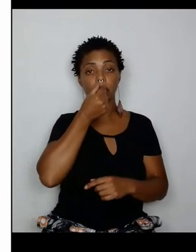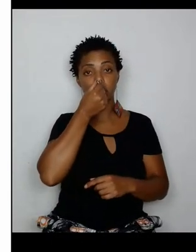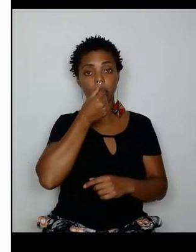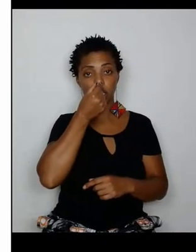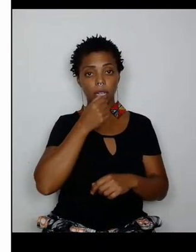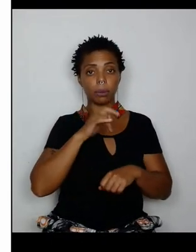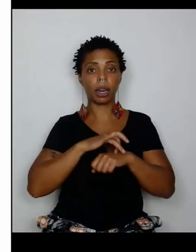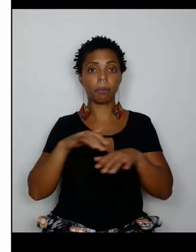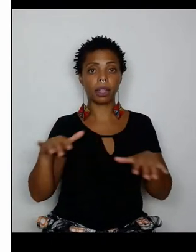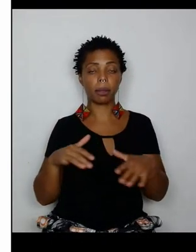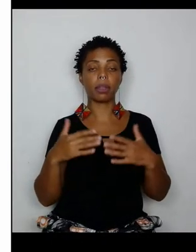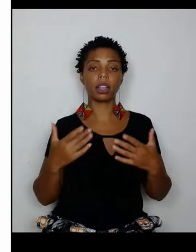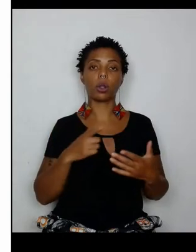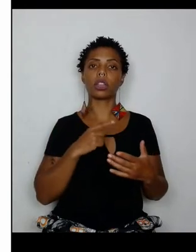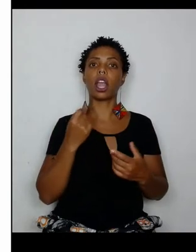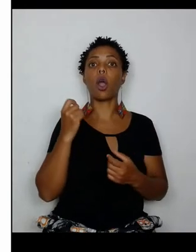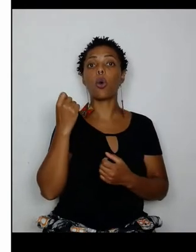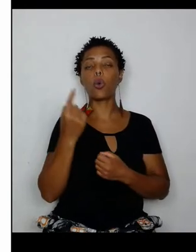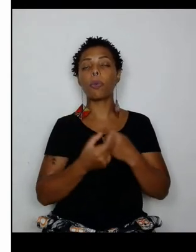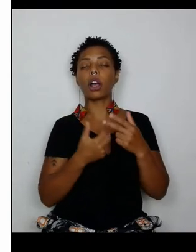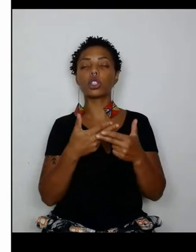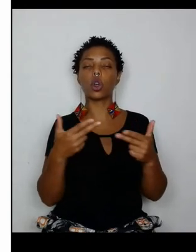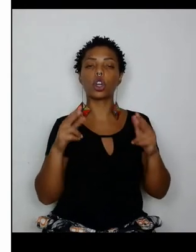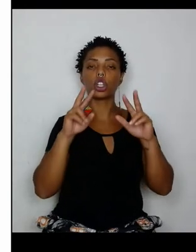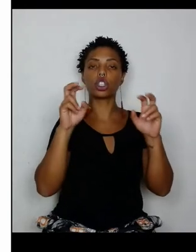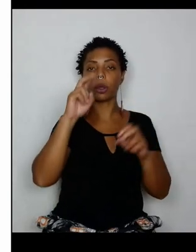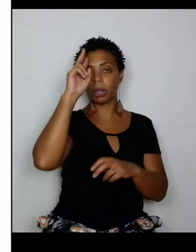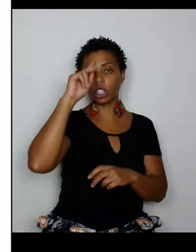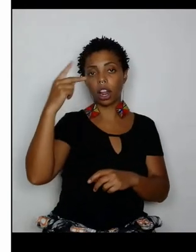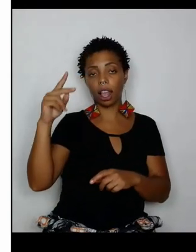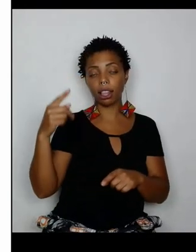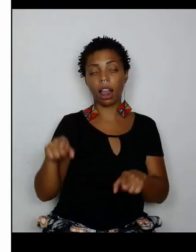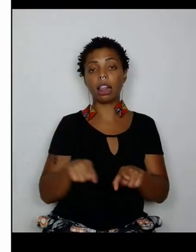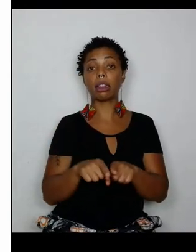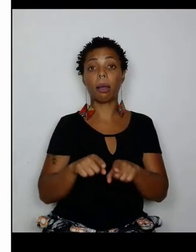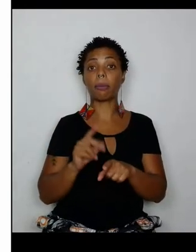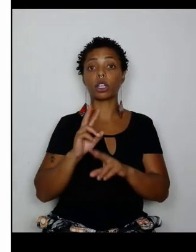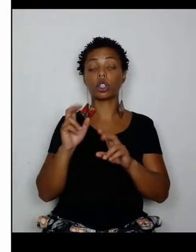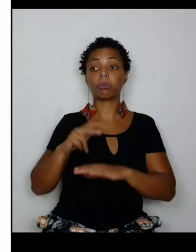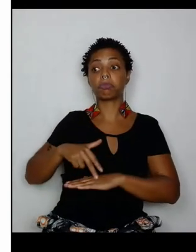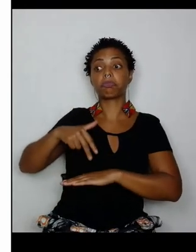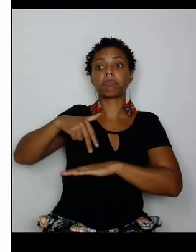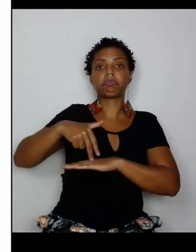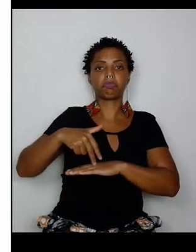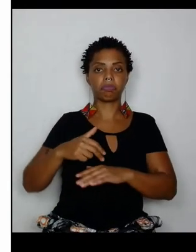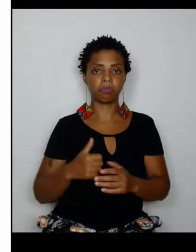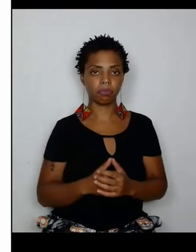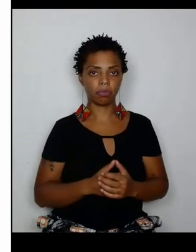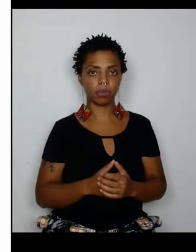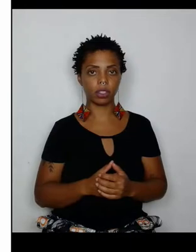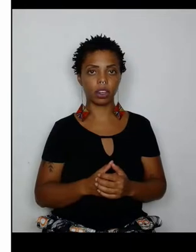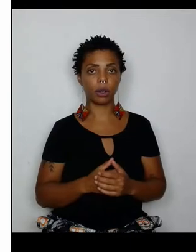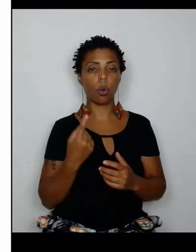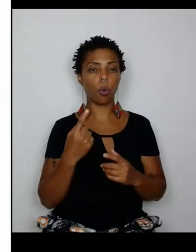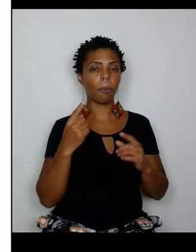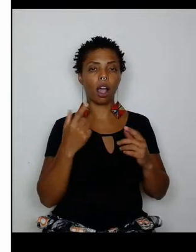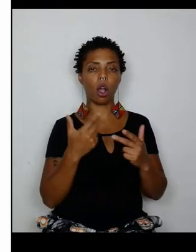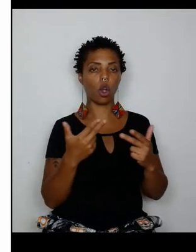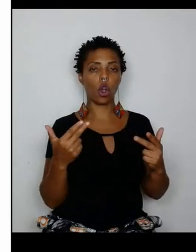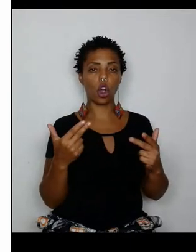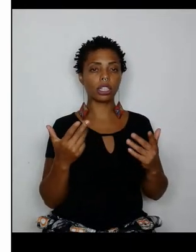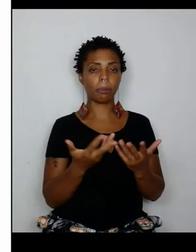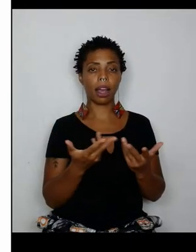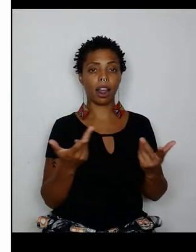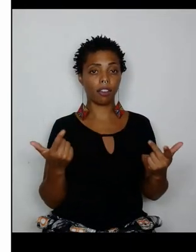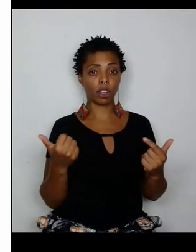most notably of her agency one of the most wonderful and extraordinary speculations on teha amana comes from the late